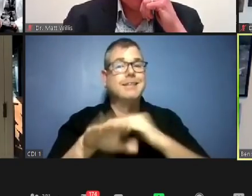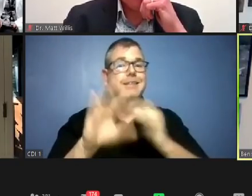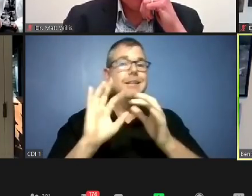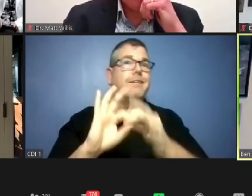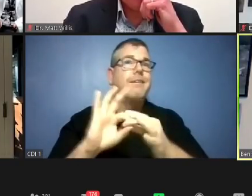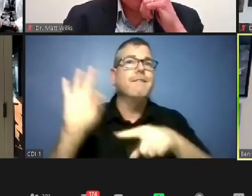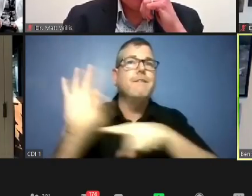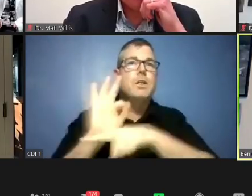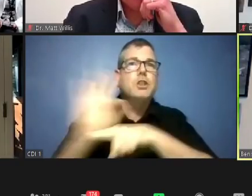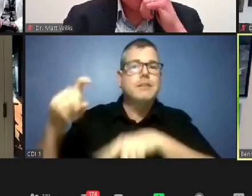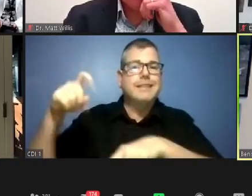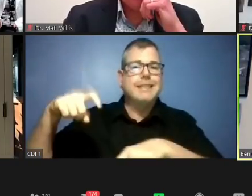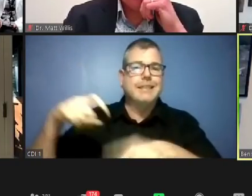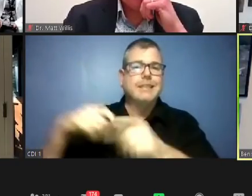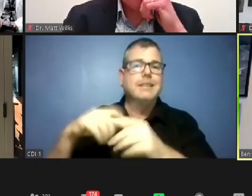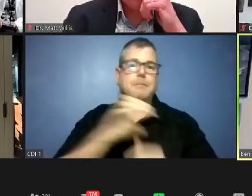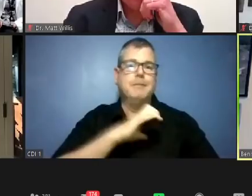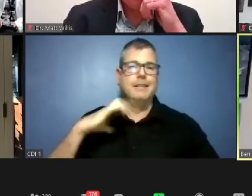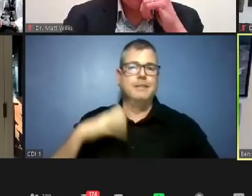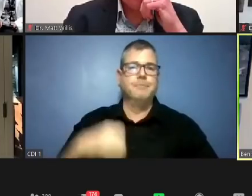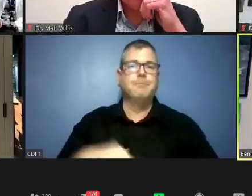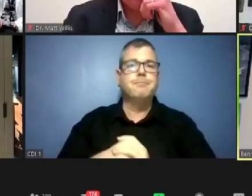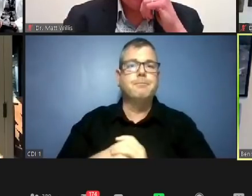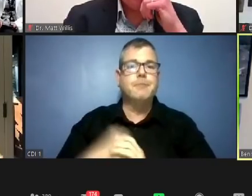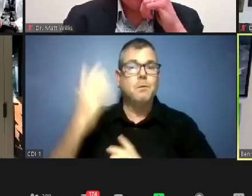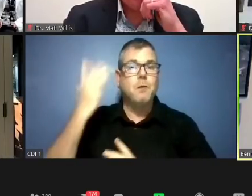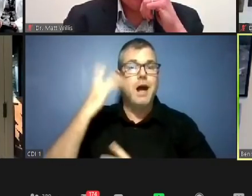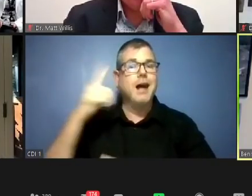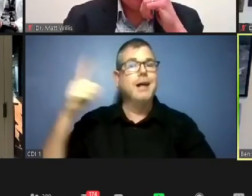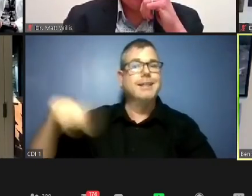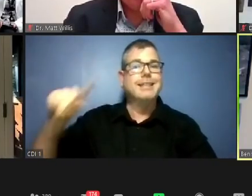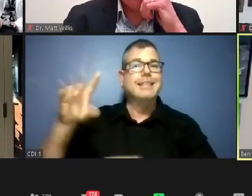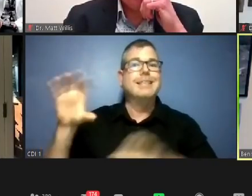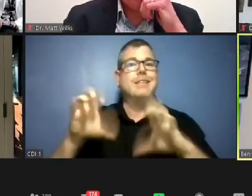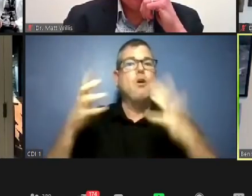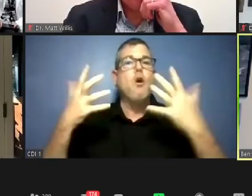some things that are point of dispensing or point of